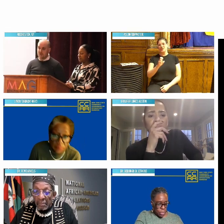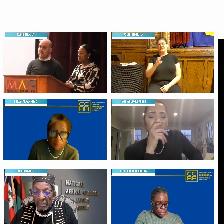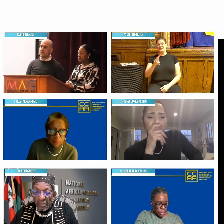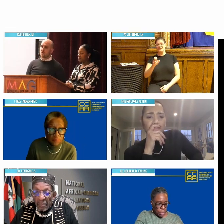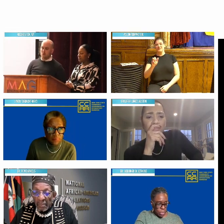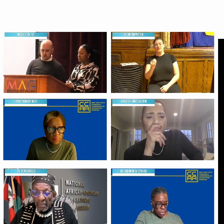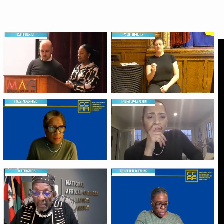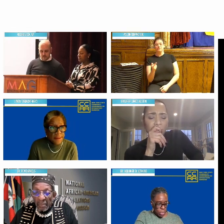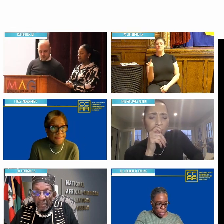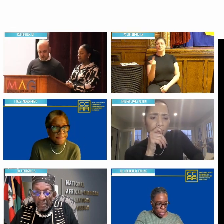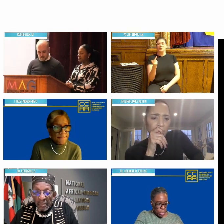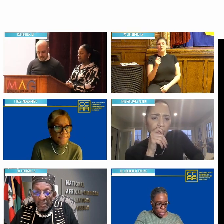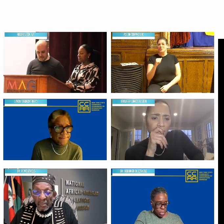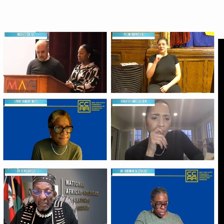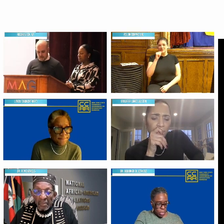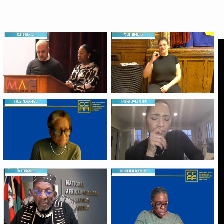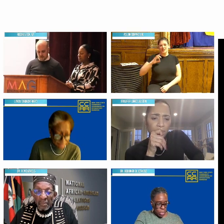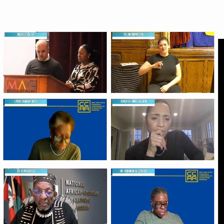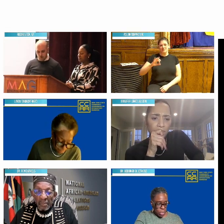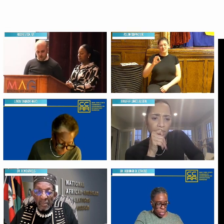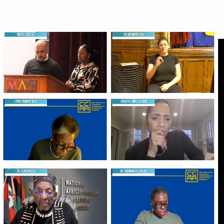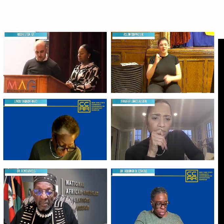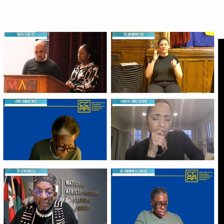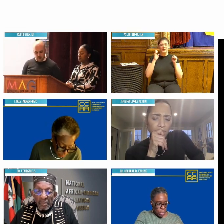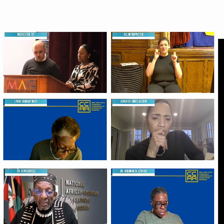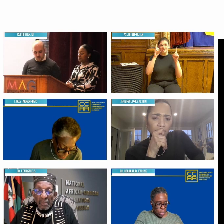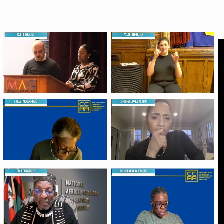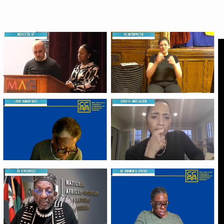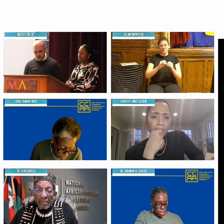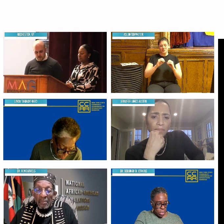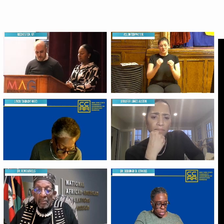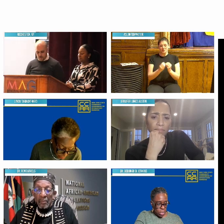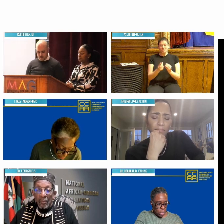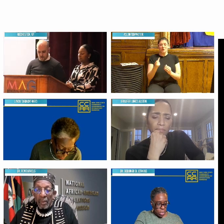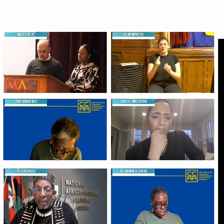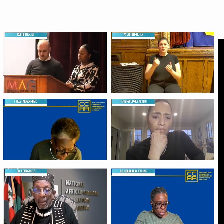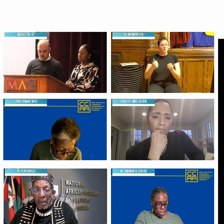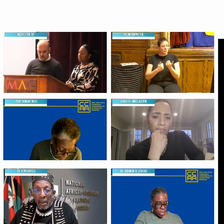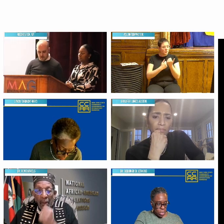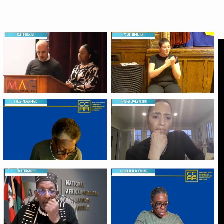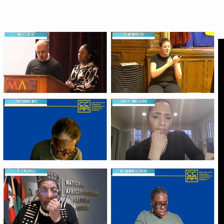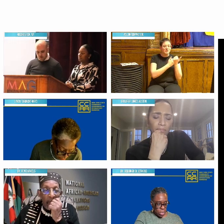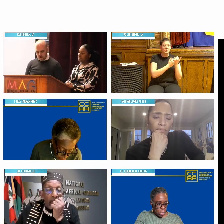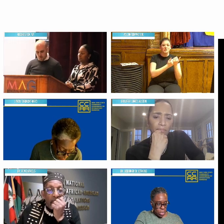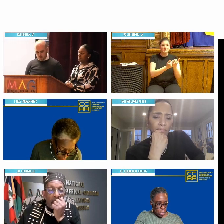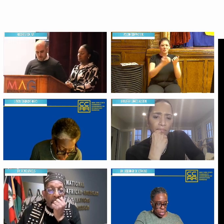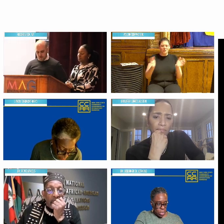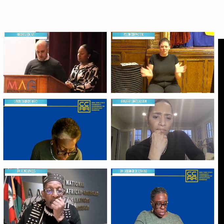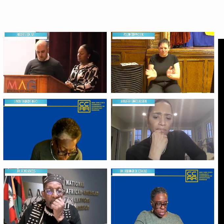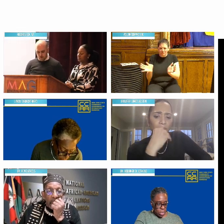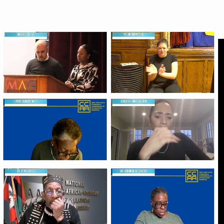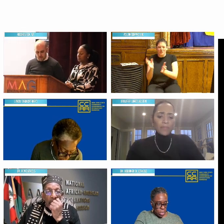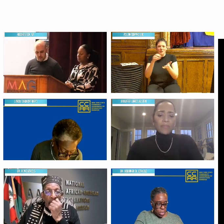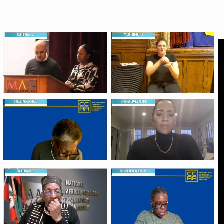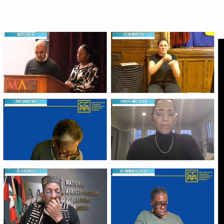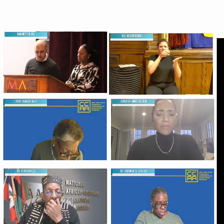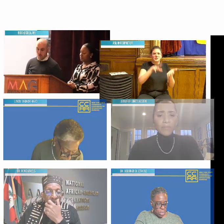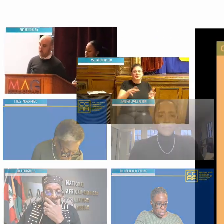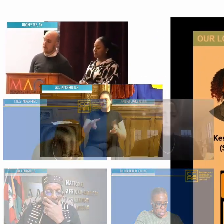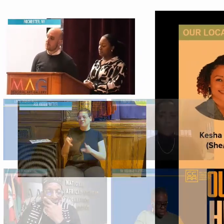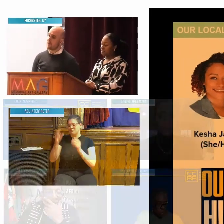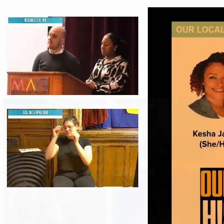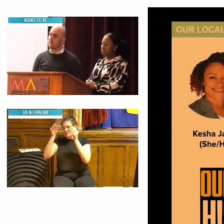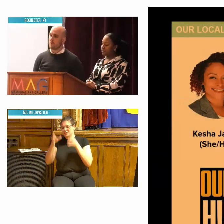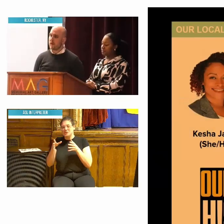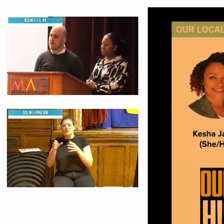nonprofit educational organization dedicated to supporting and empowering students, teachers, and communities with the tools to own and engage with their